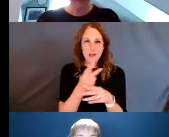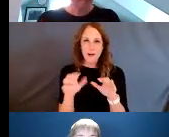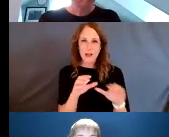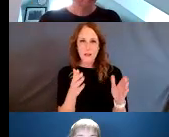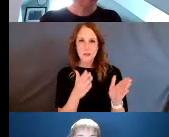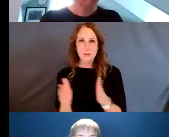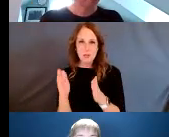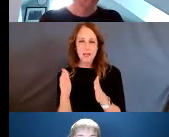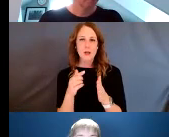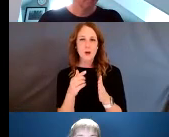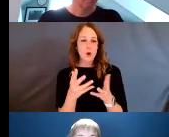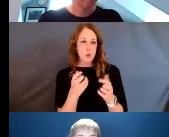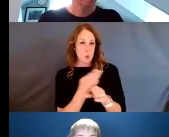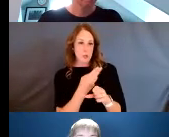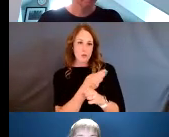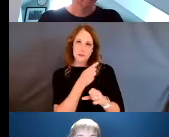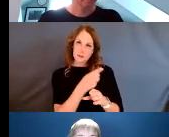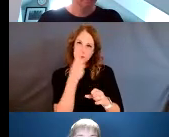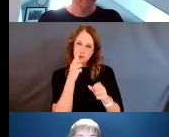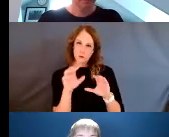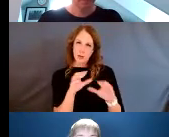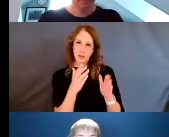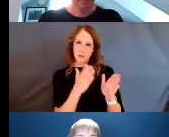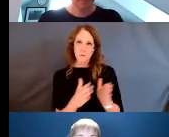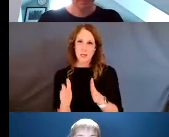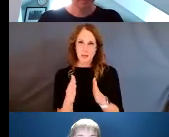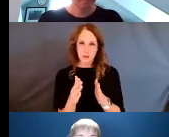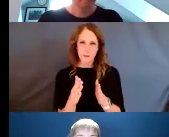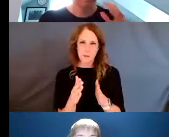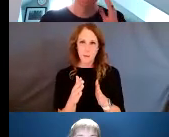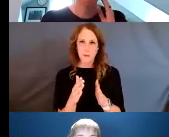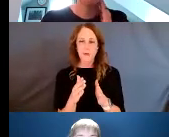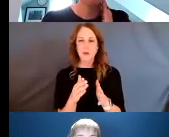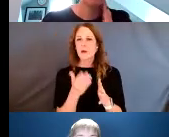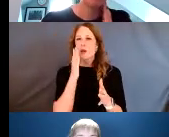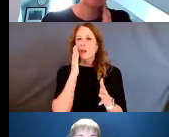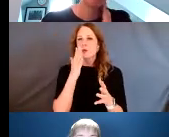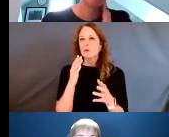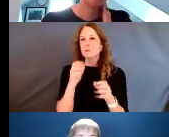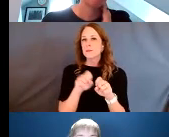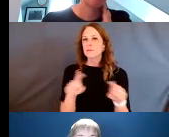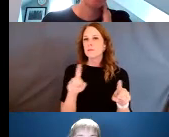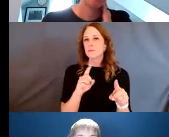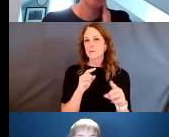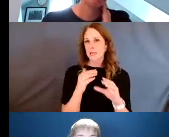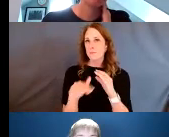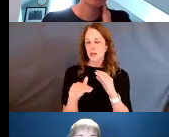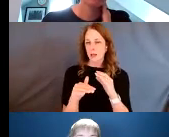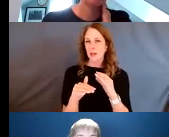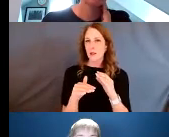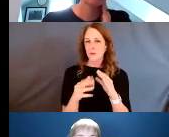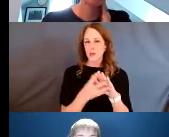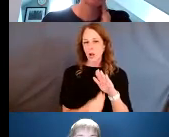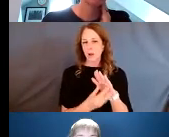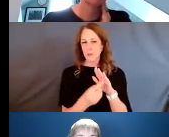this as your action plan. I do want to say that you will be receiving a follow-up email with a copy of a